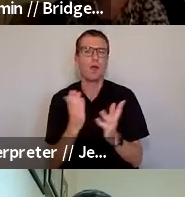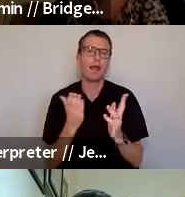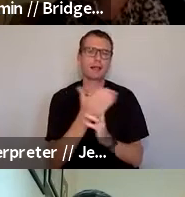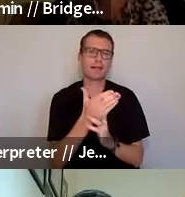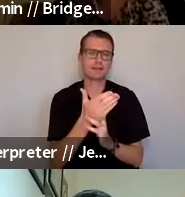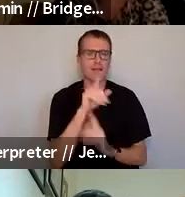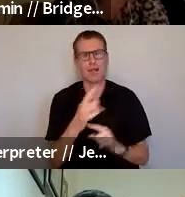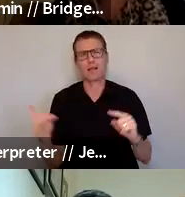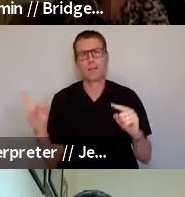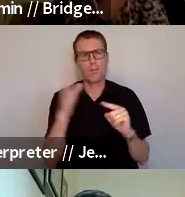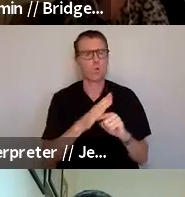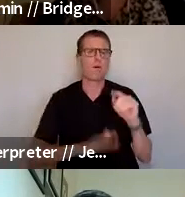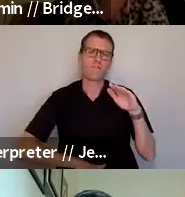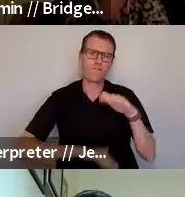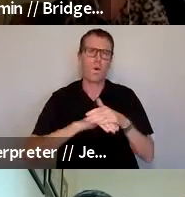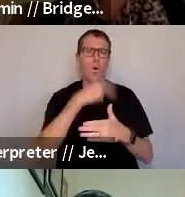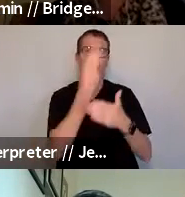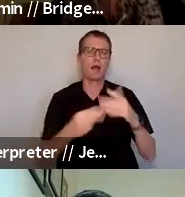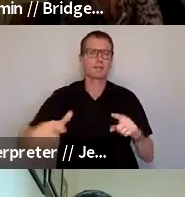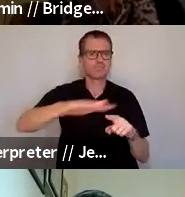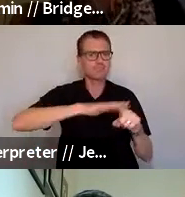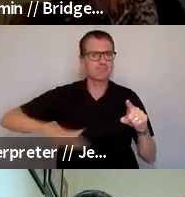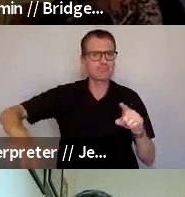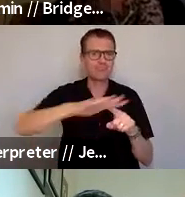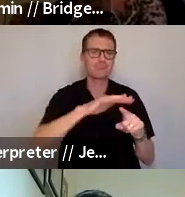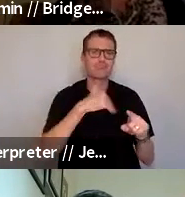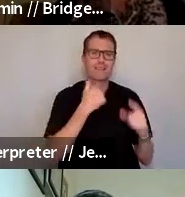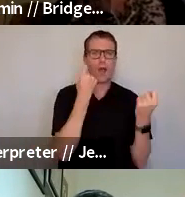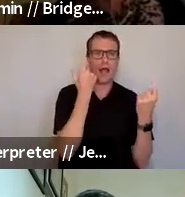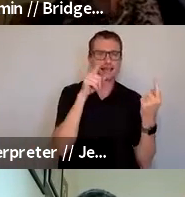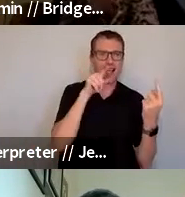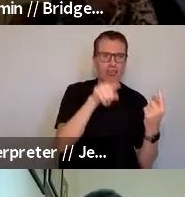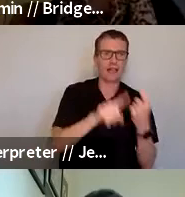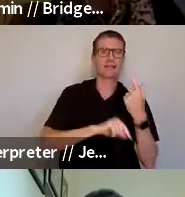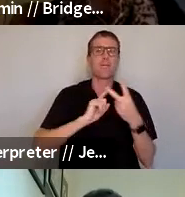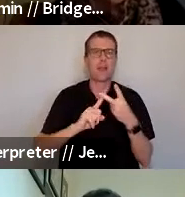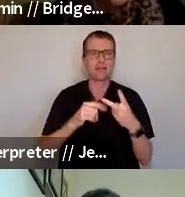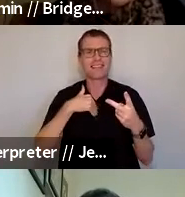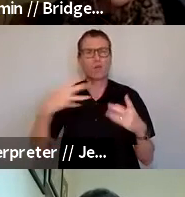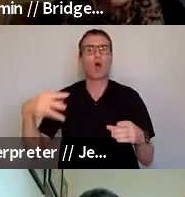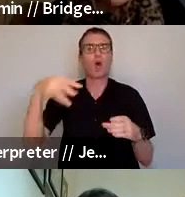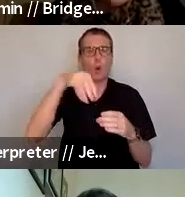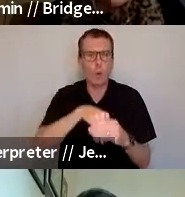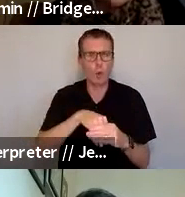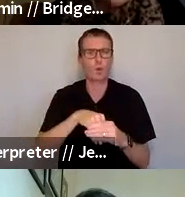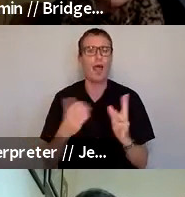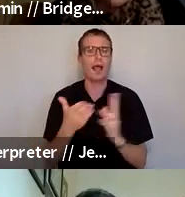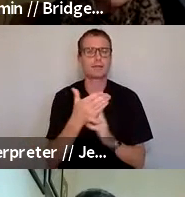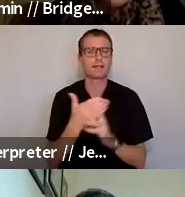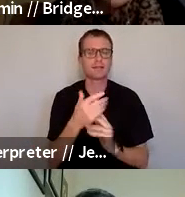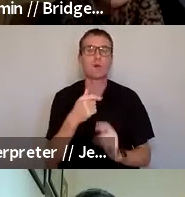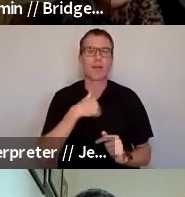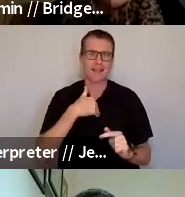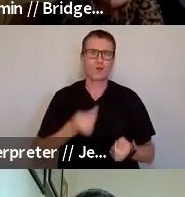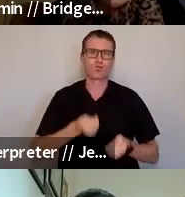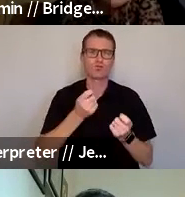of the arts sector, to understand and support, and a message that we are going to need to take to someone. Kelly,